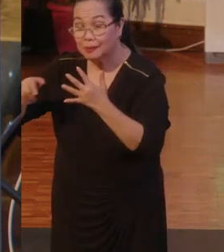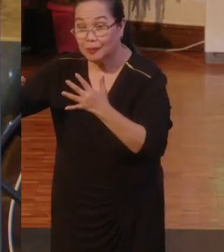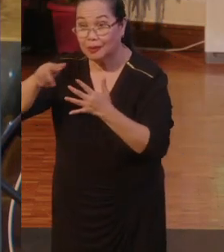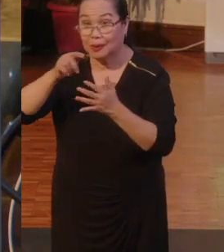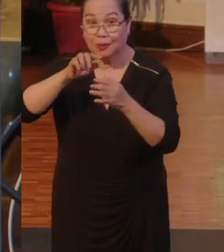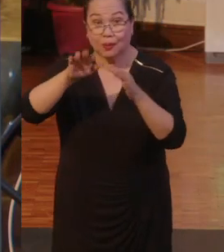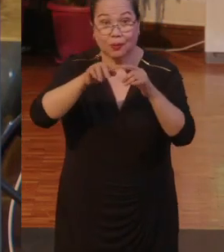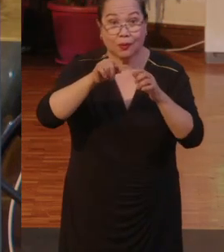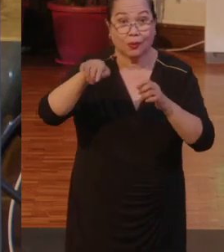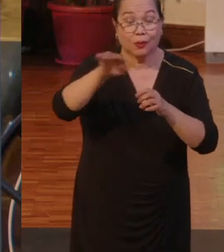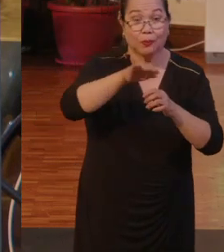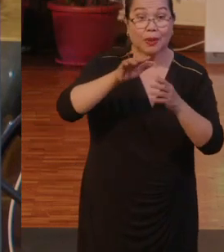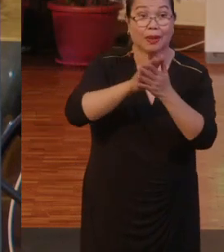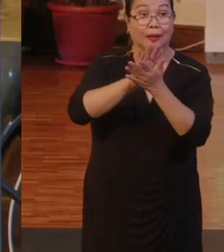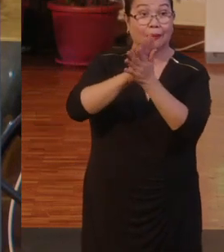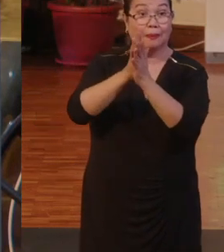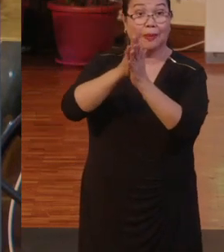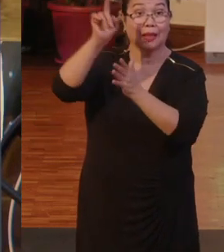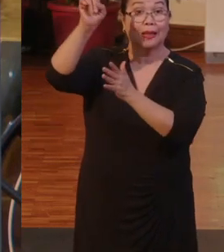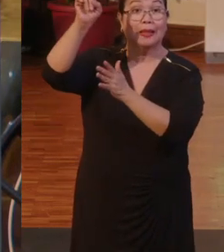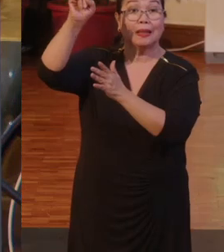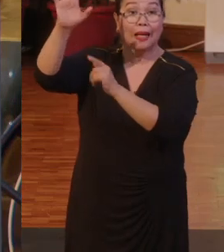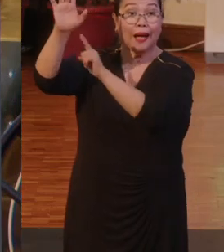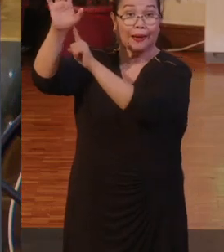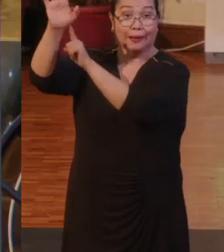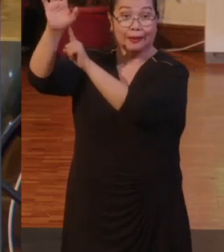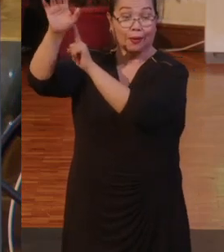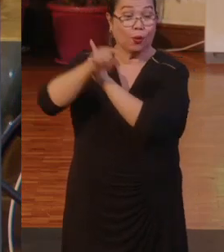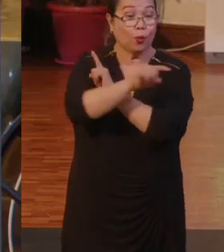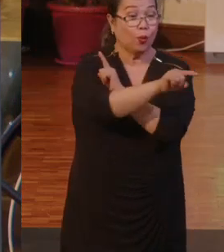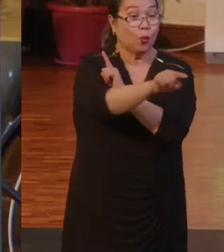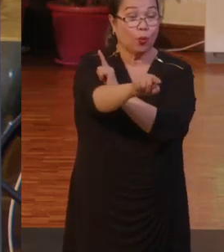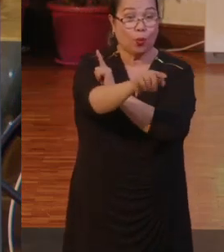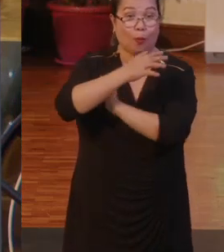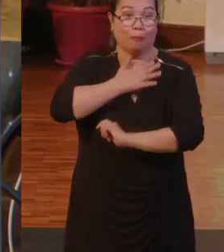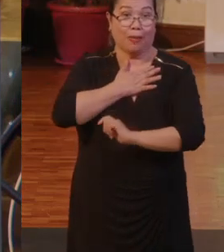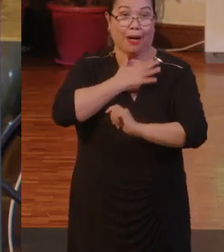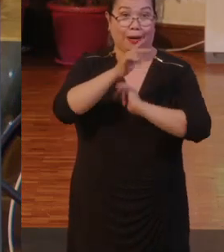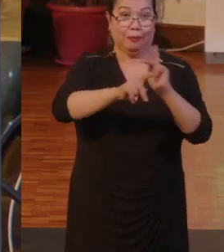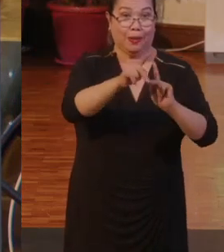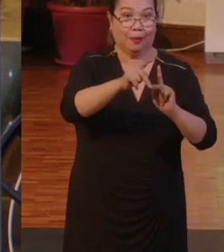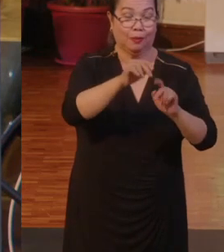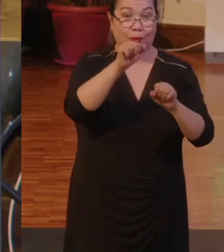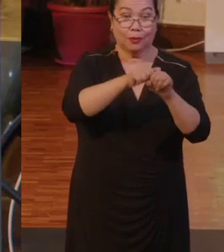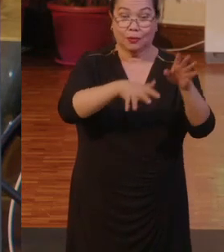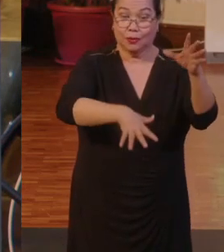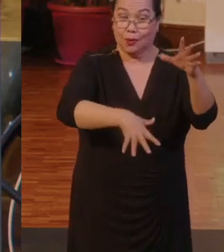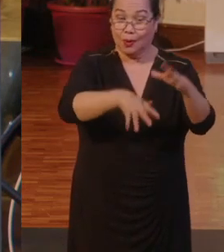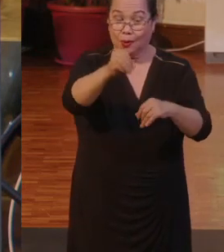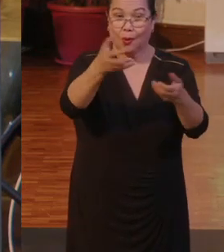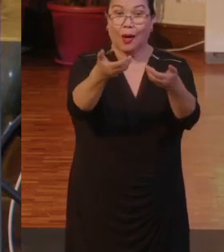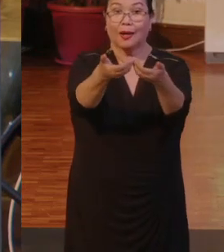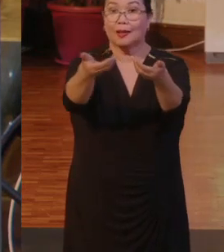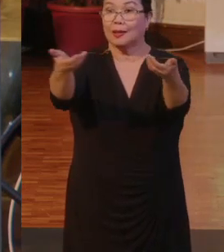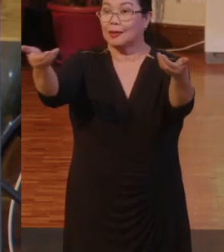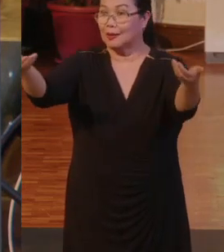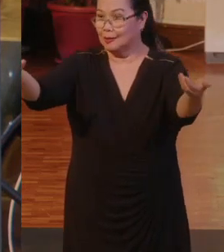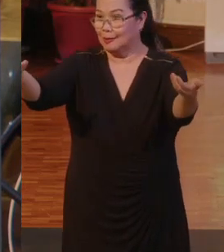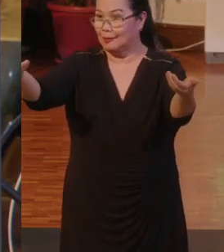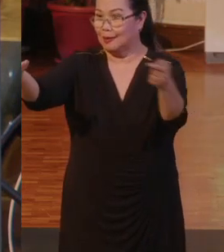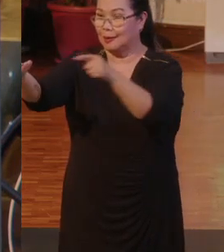gods, or swear by them, or serve them, or bow down to them. But you shall cling to the Lord your God, just as you